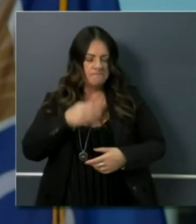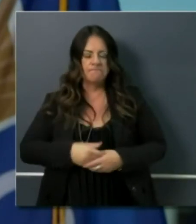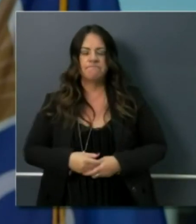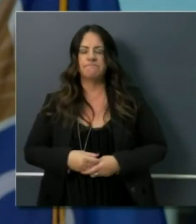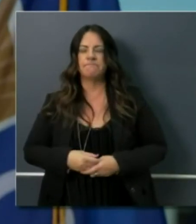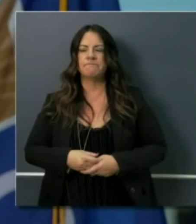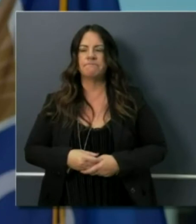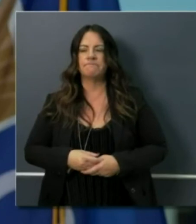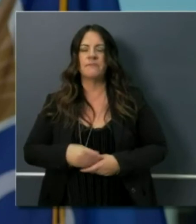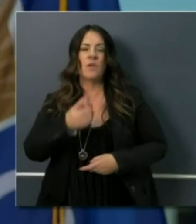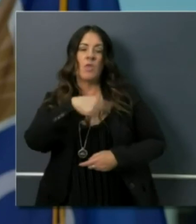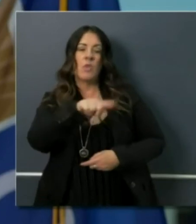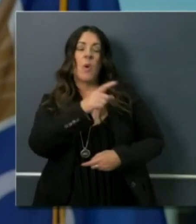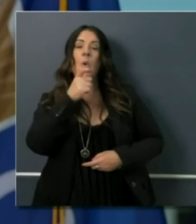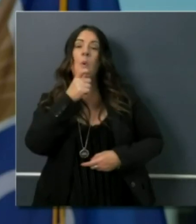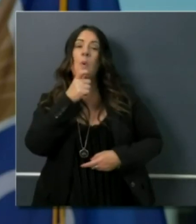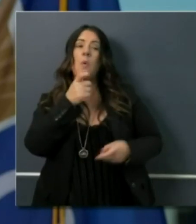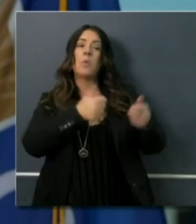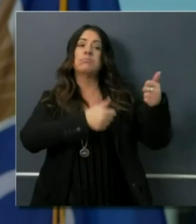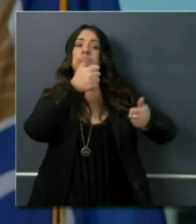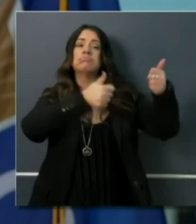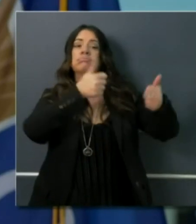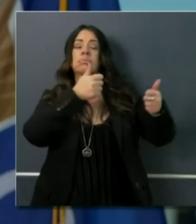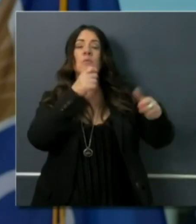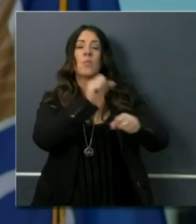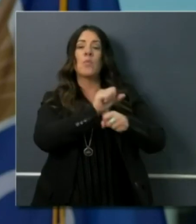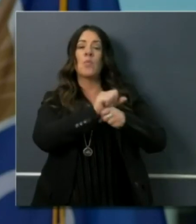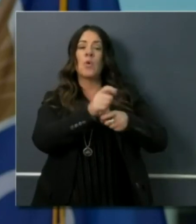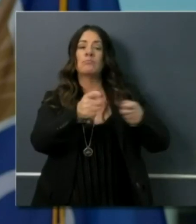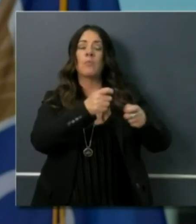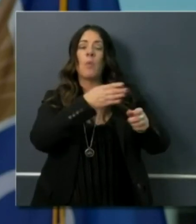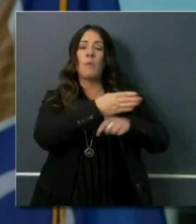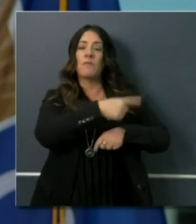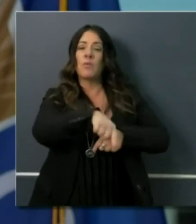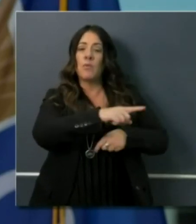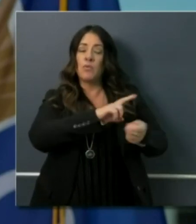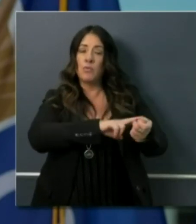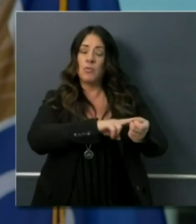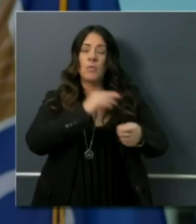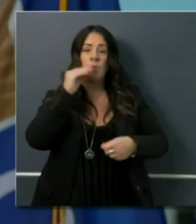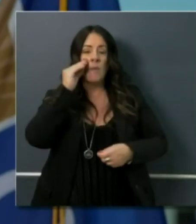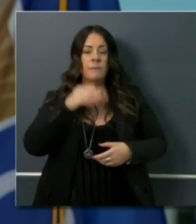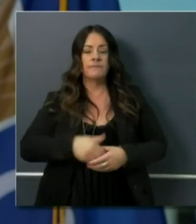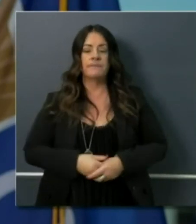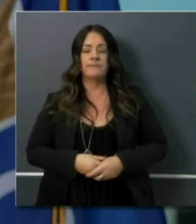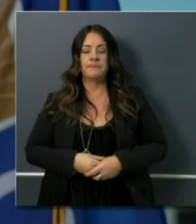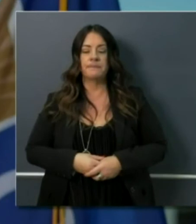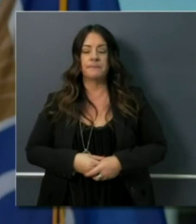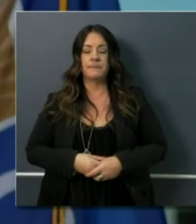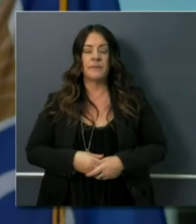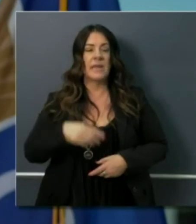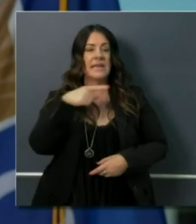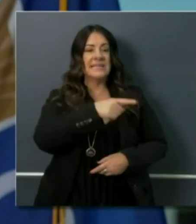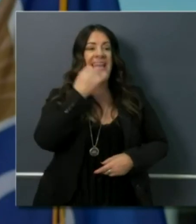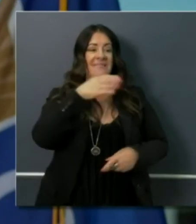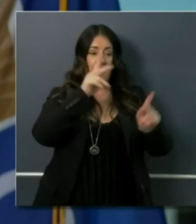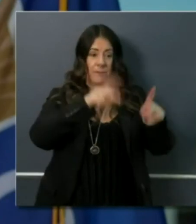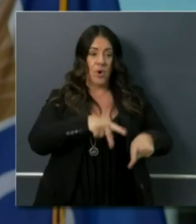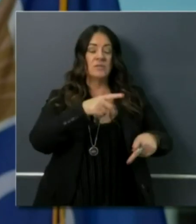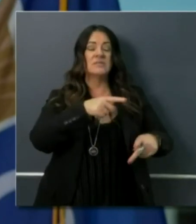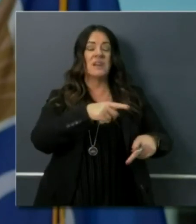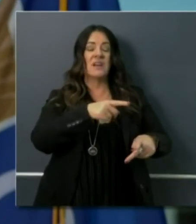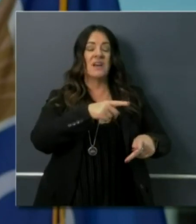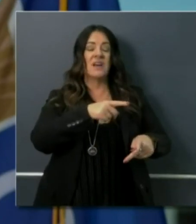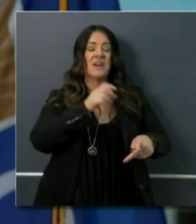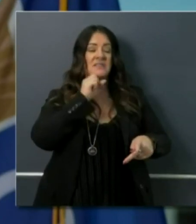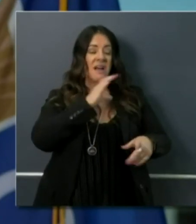have asked the administration to get, avoid sending recovering COVID patients back to their nursing homes to